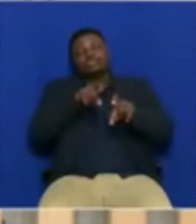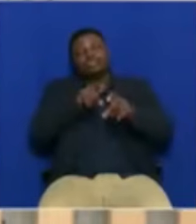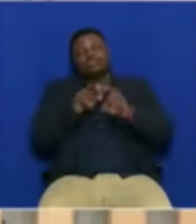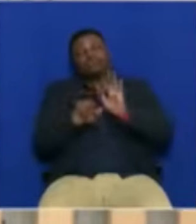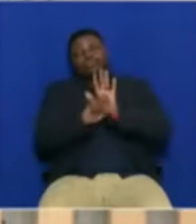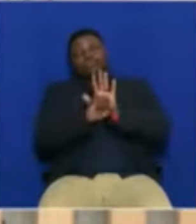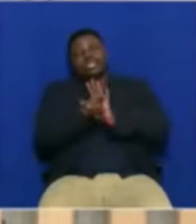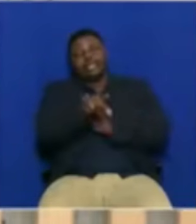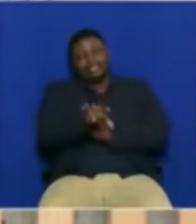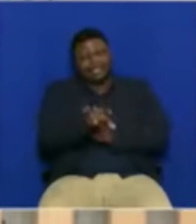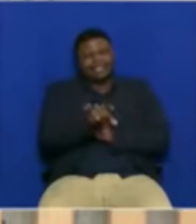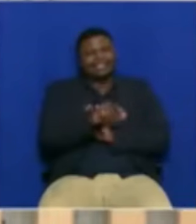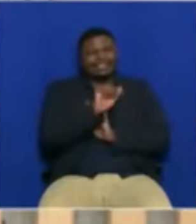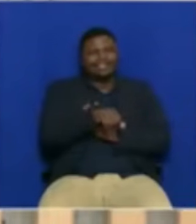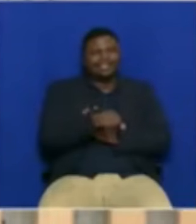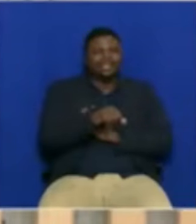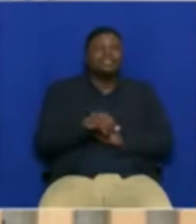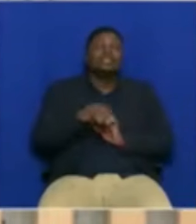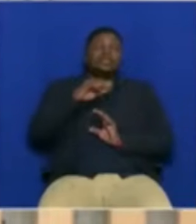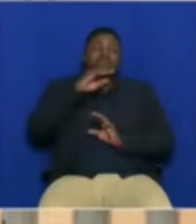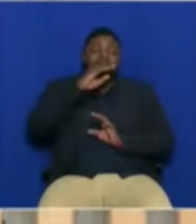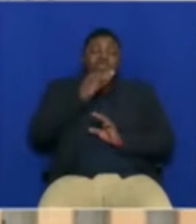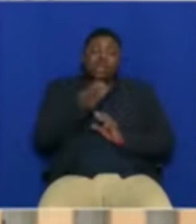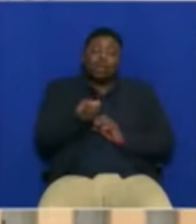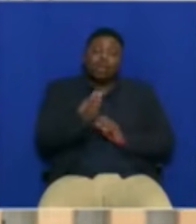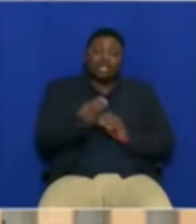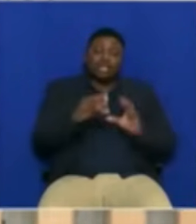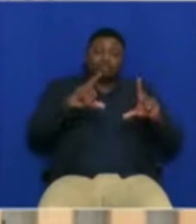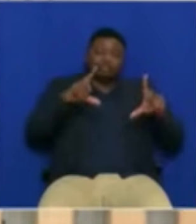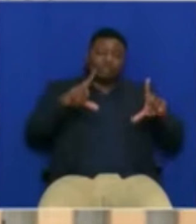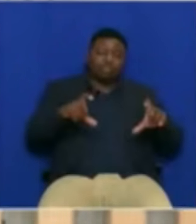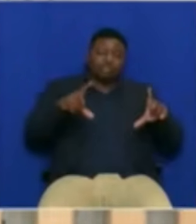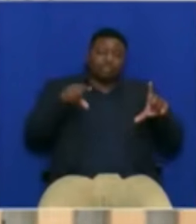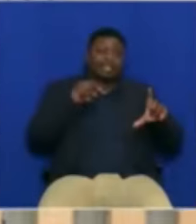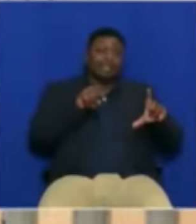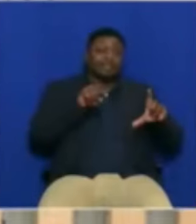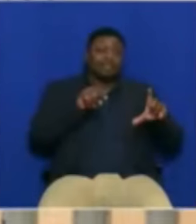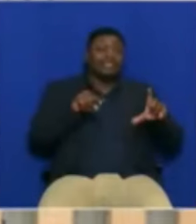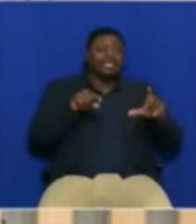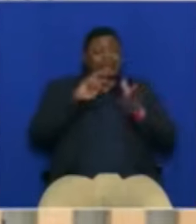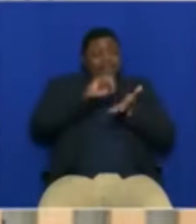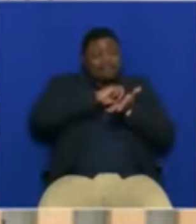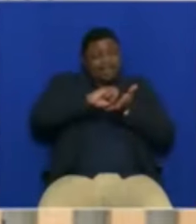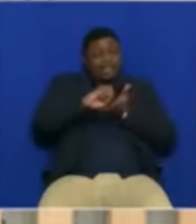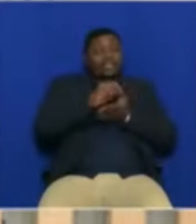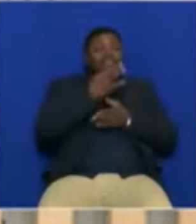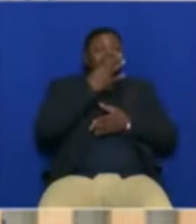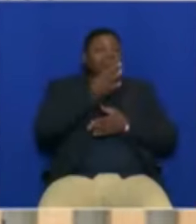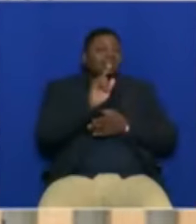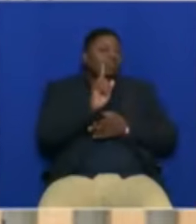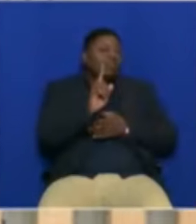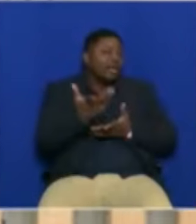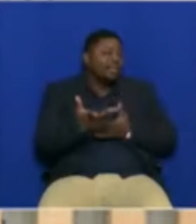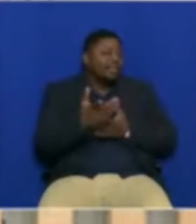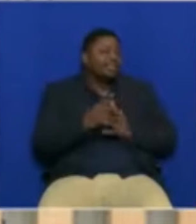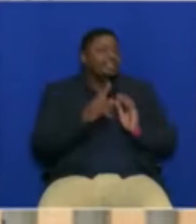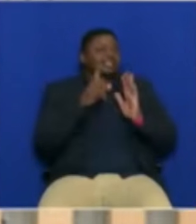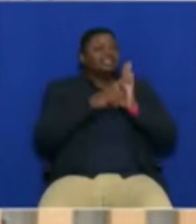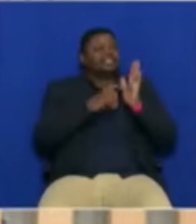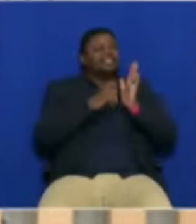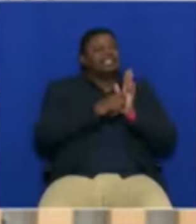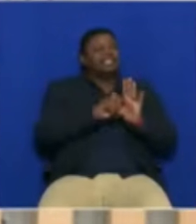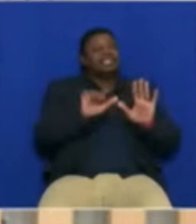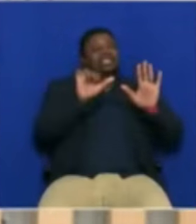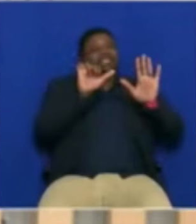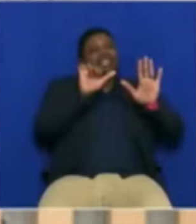grab reads thus, or the communication there, it's dated the 6th December 2024.